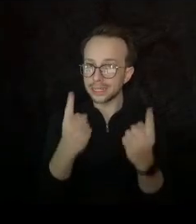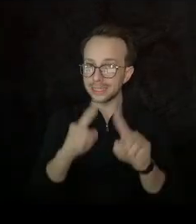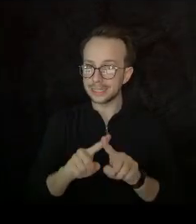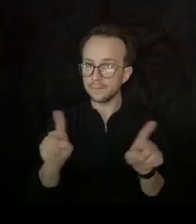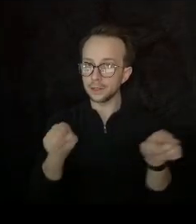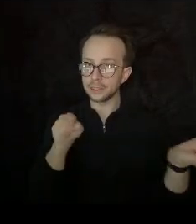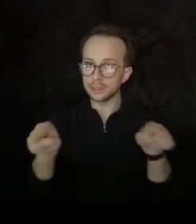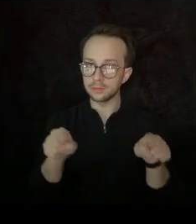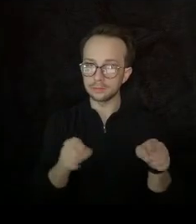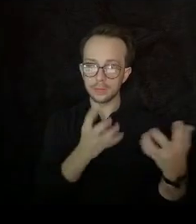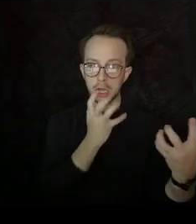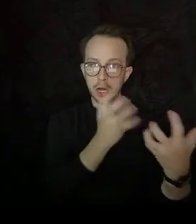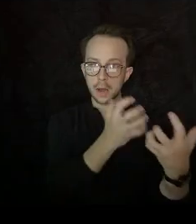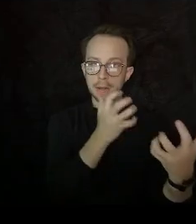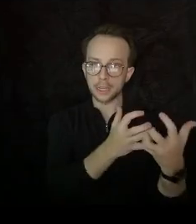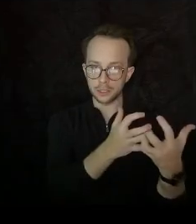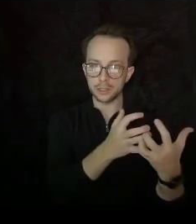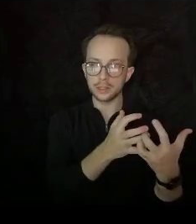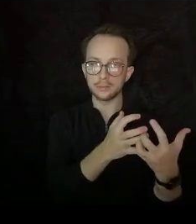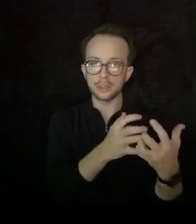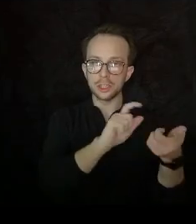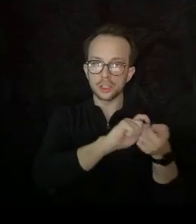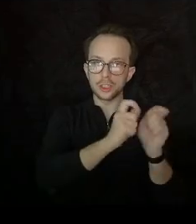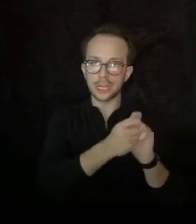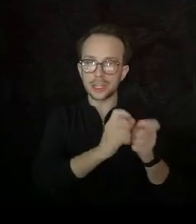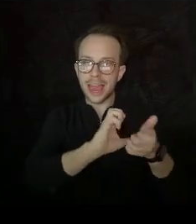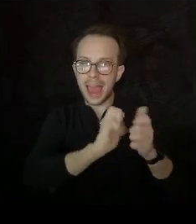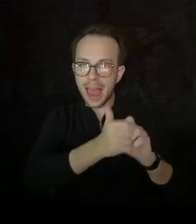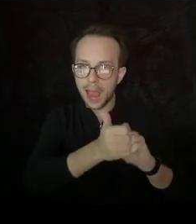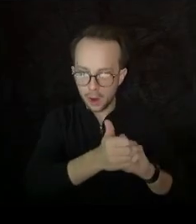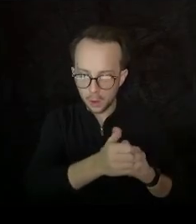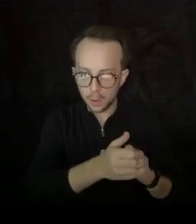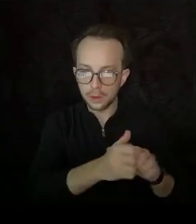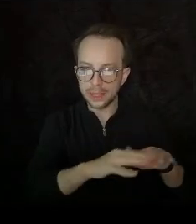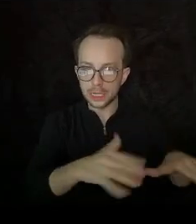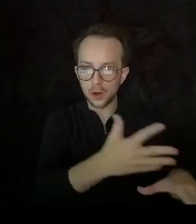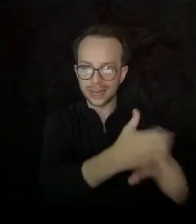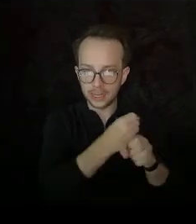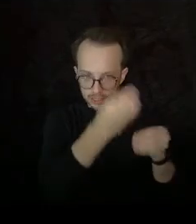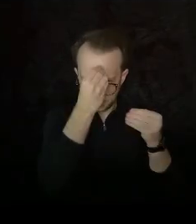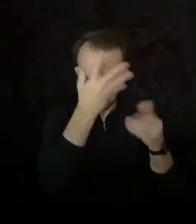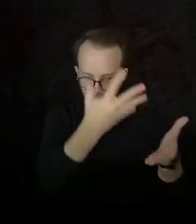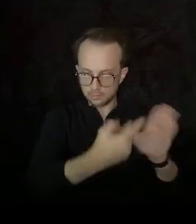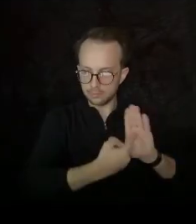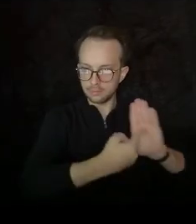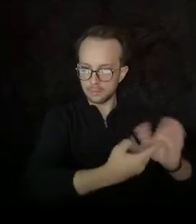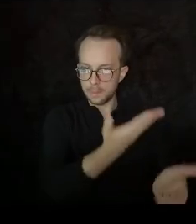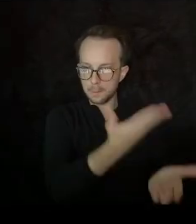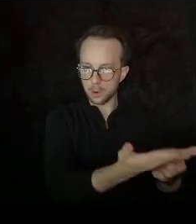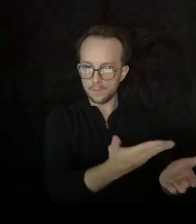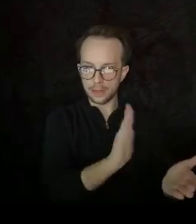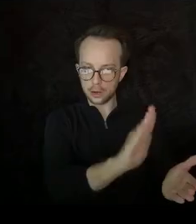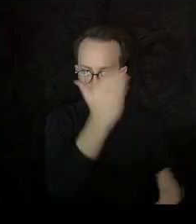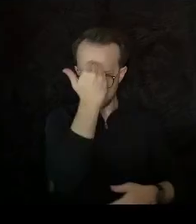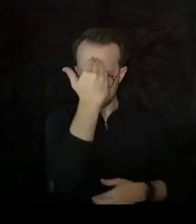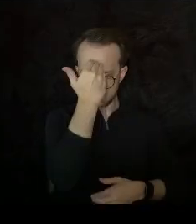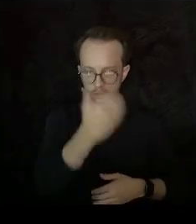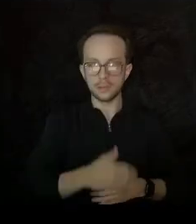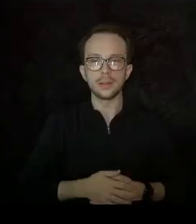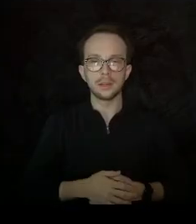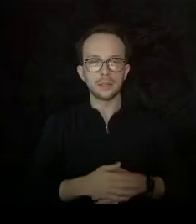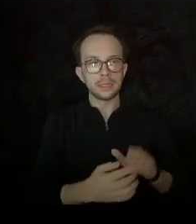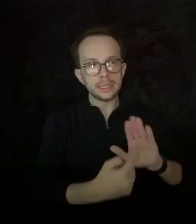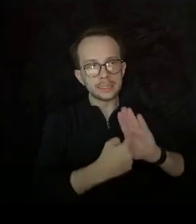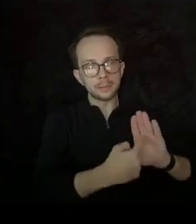Accommodations change how the child gets information and shows what they know. For example, they might